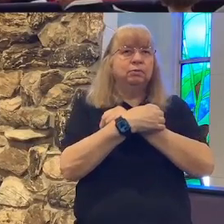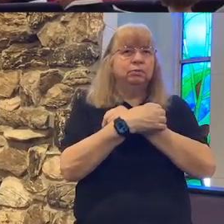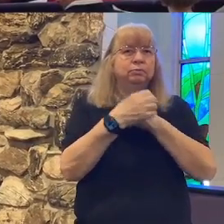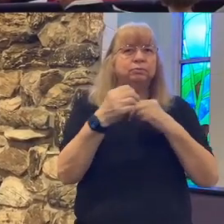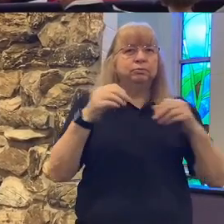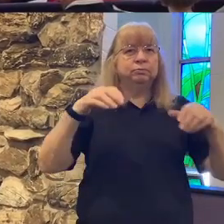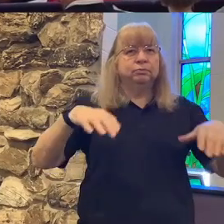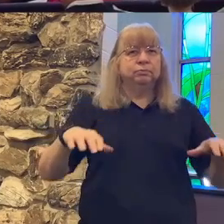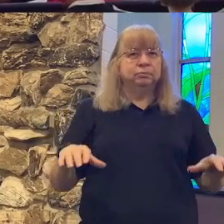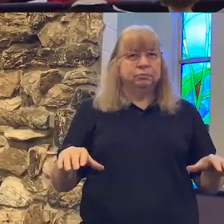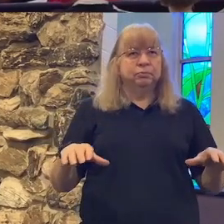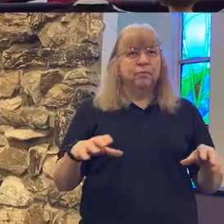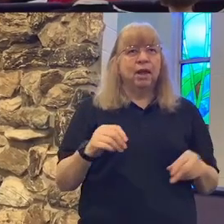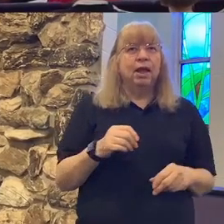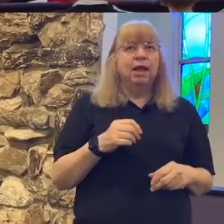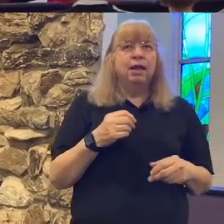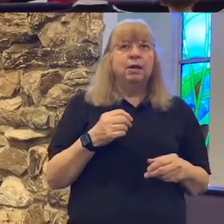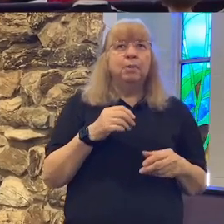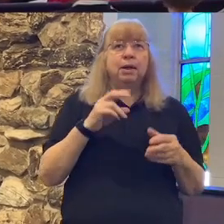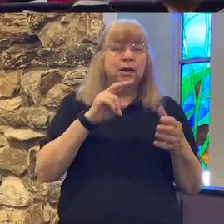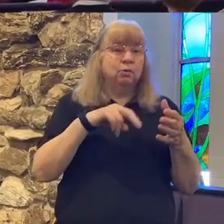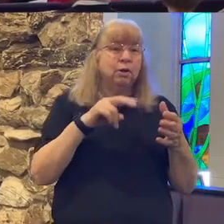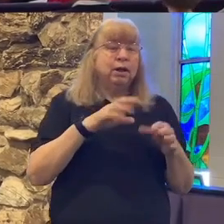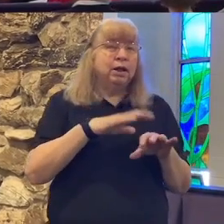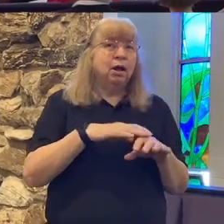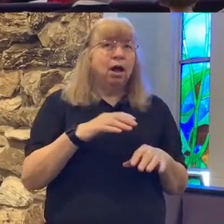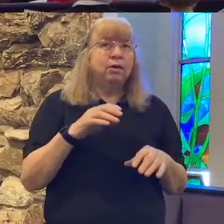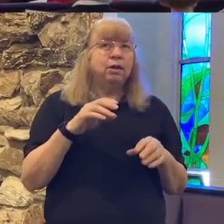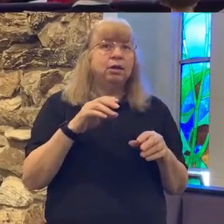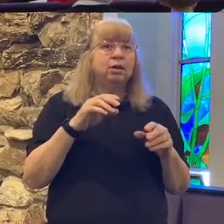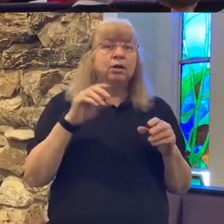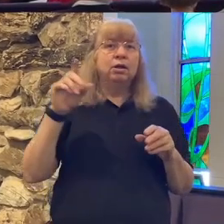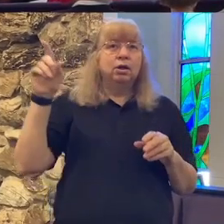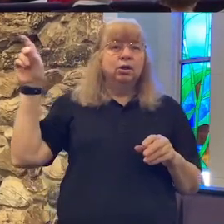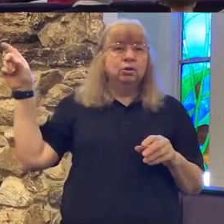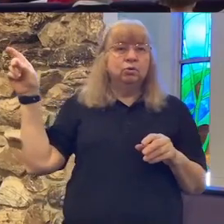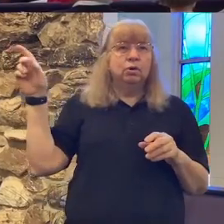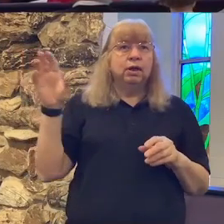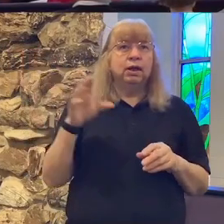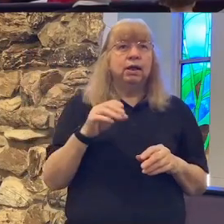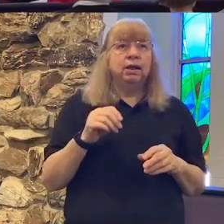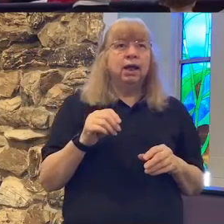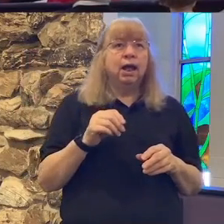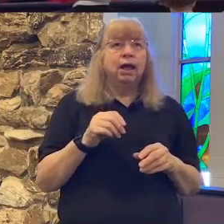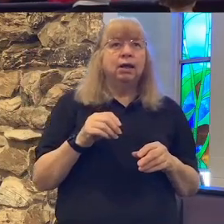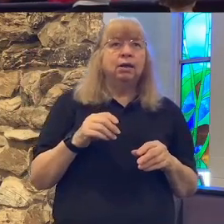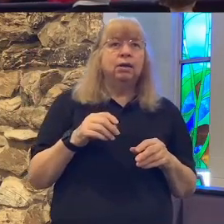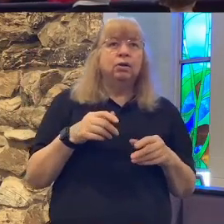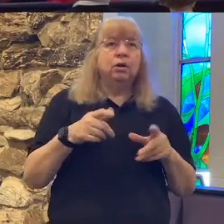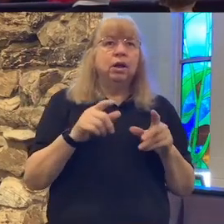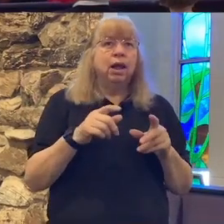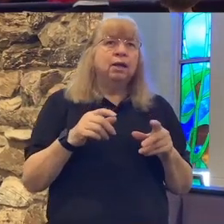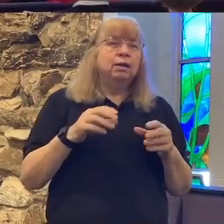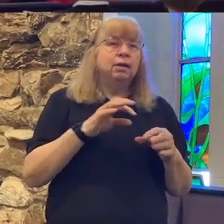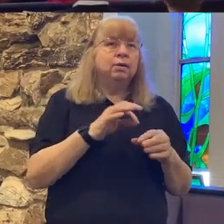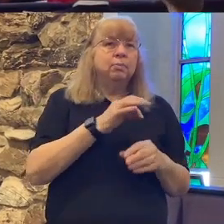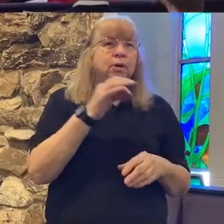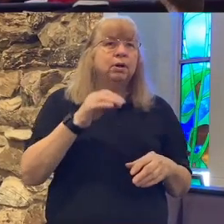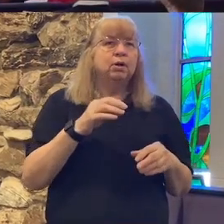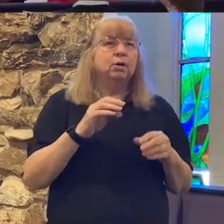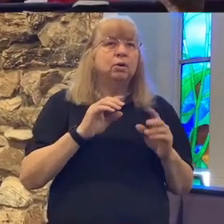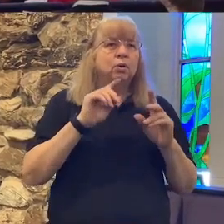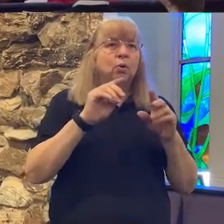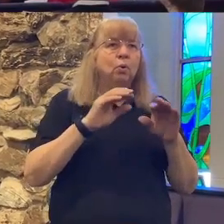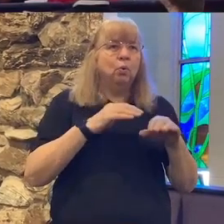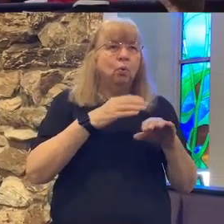be a little reading on the screen. And you can let the winds of the spirit wash over you as we play a